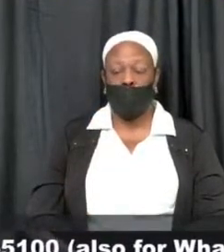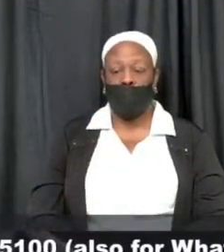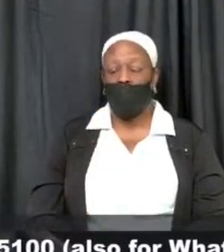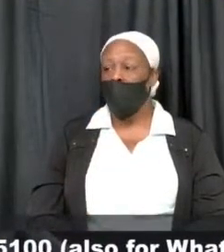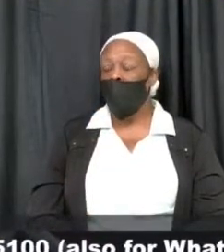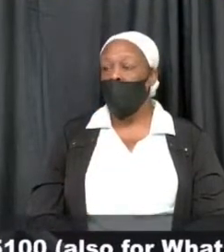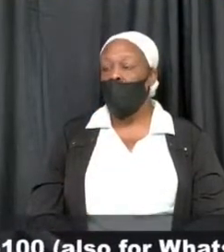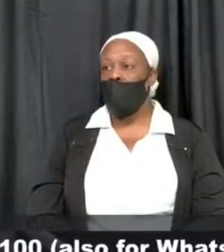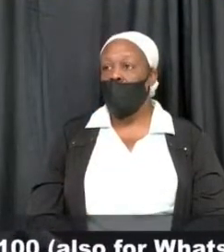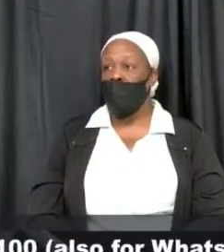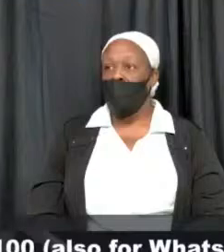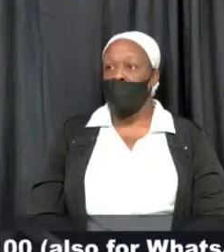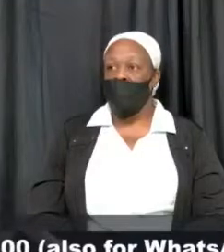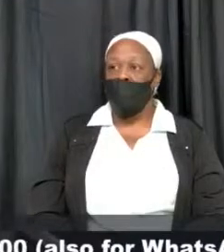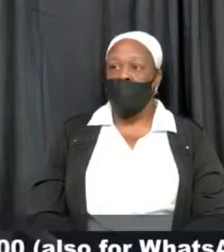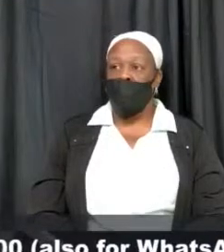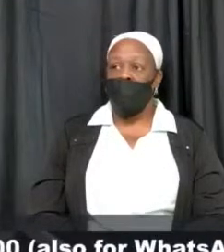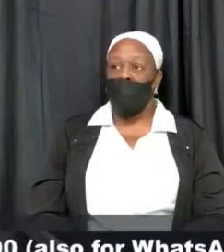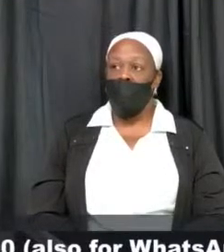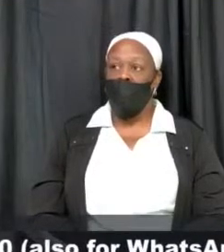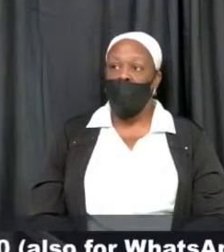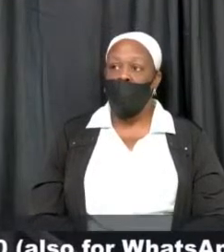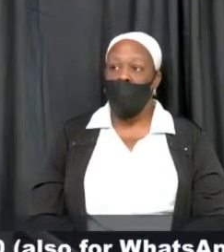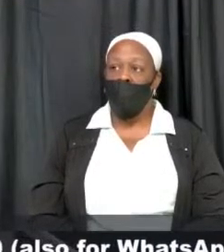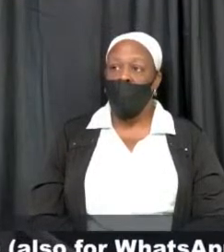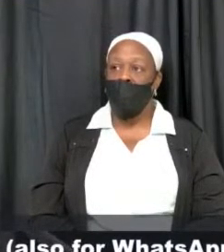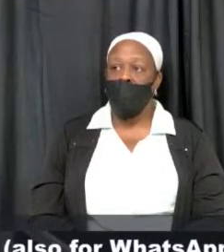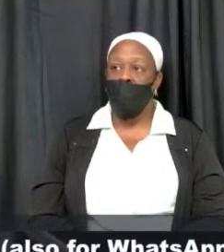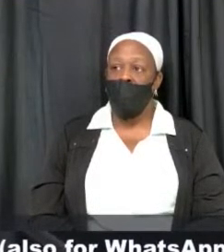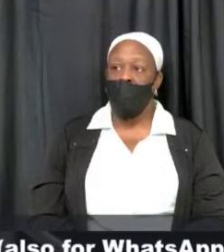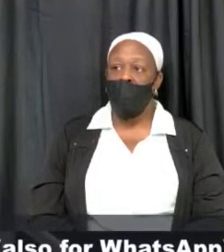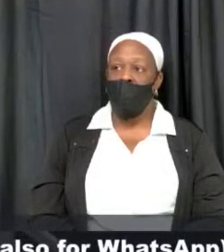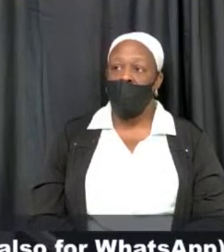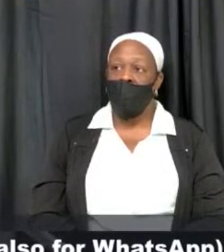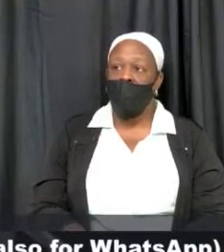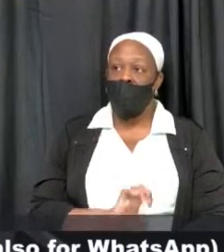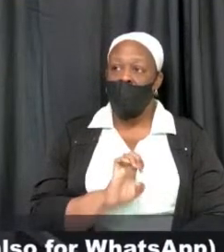Thank you very much, Dr. Wilkinson. That brings us